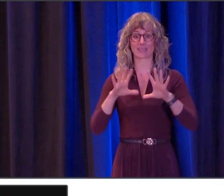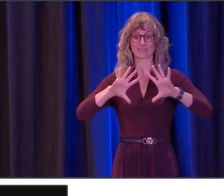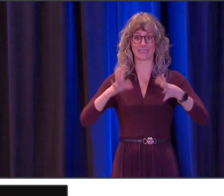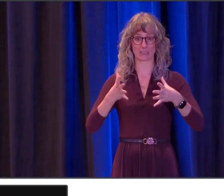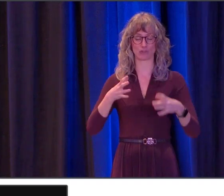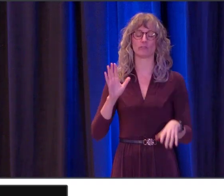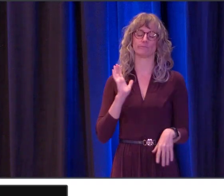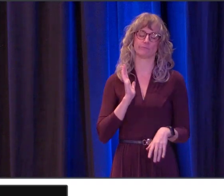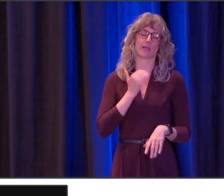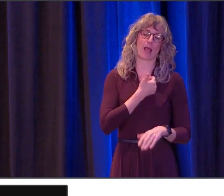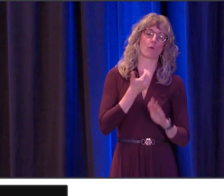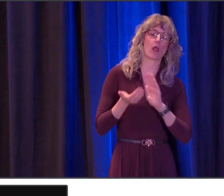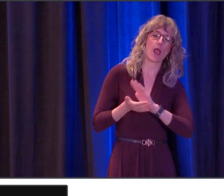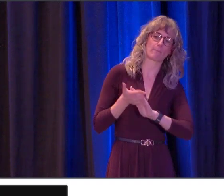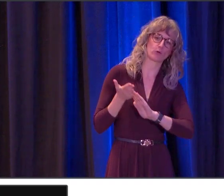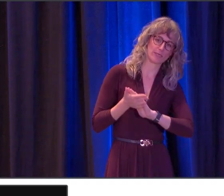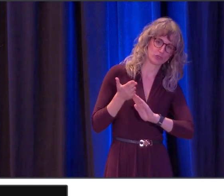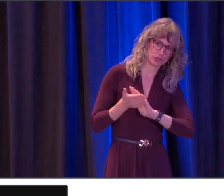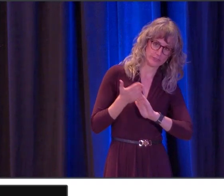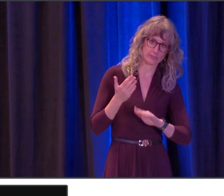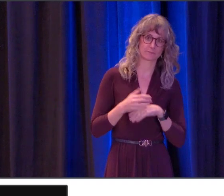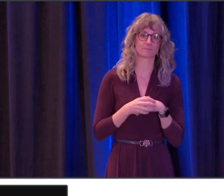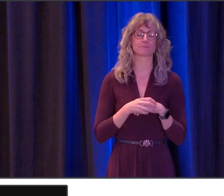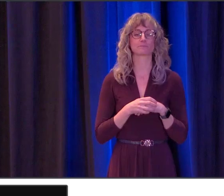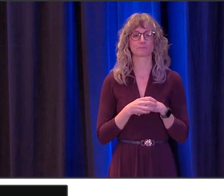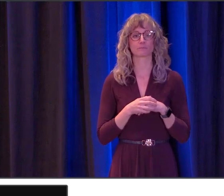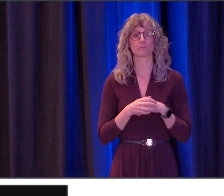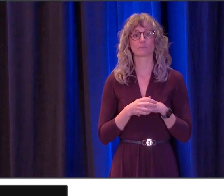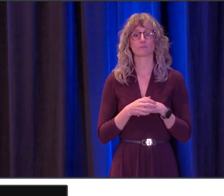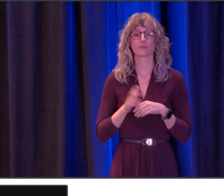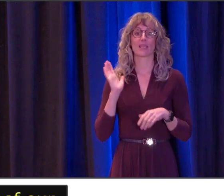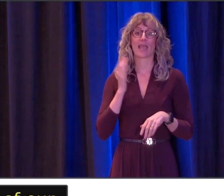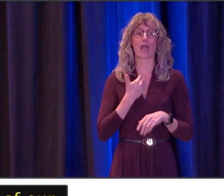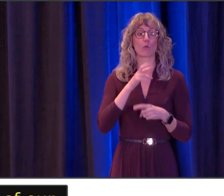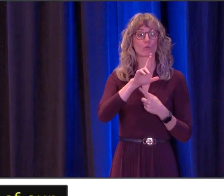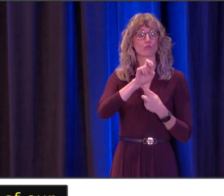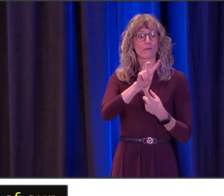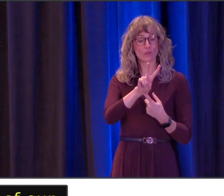our budget. We currently have had revenues of around